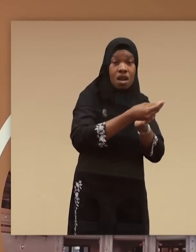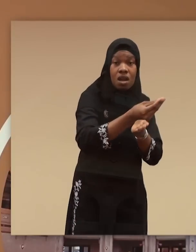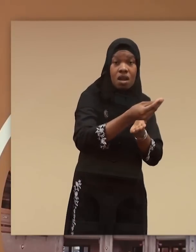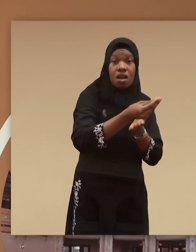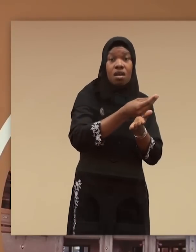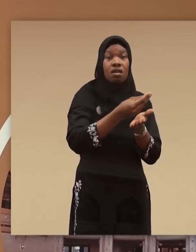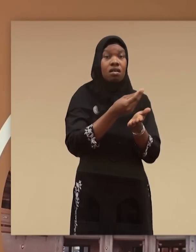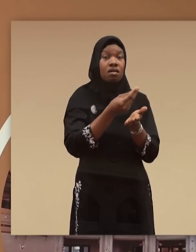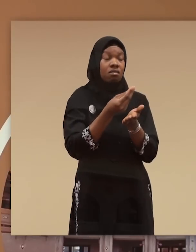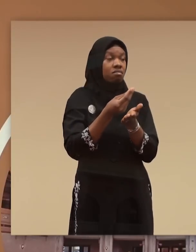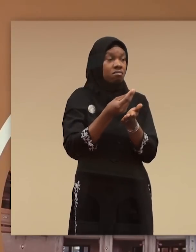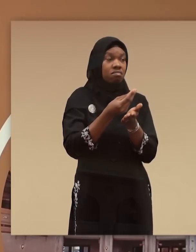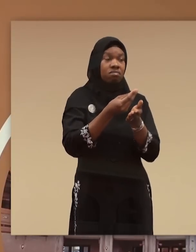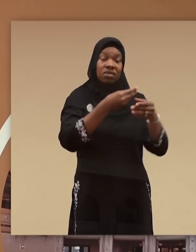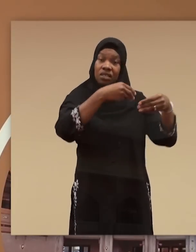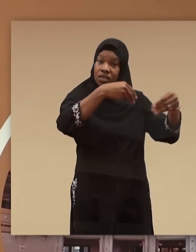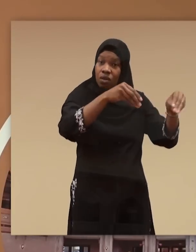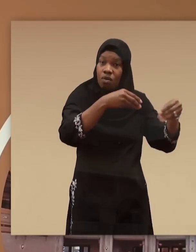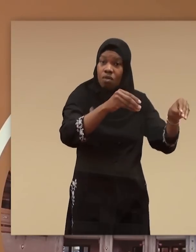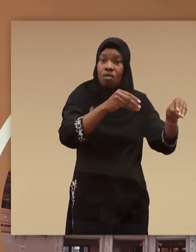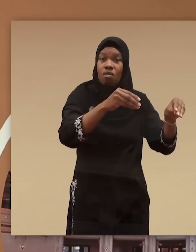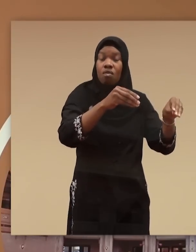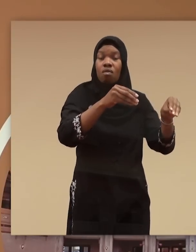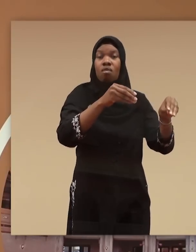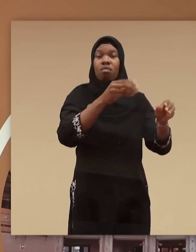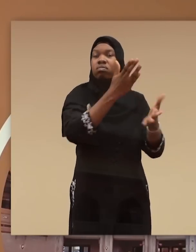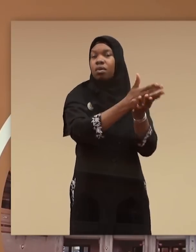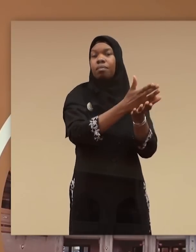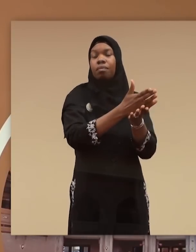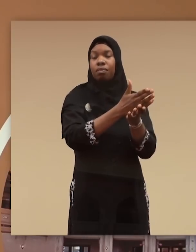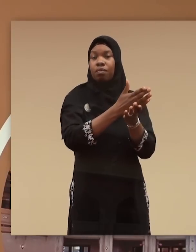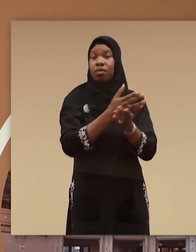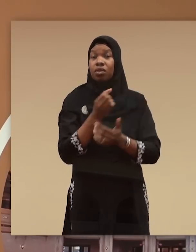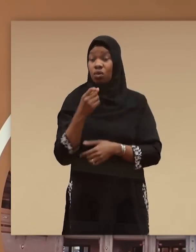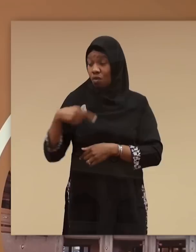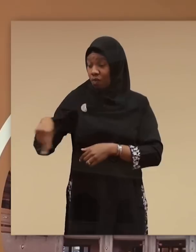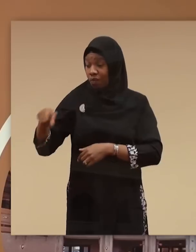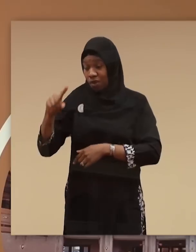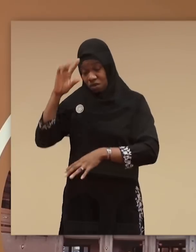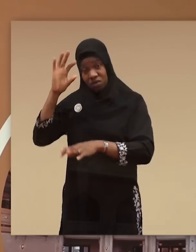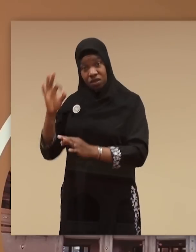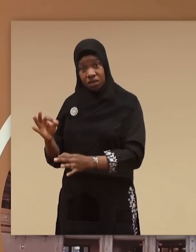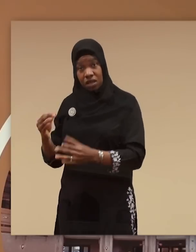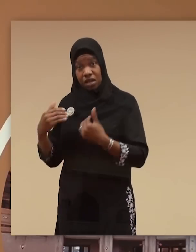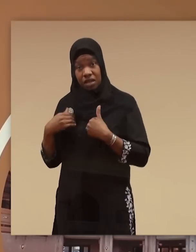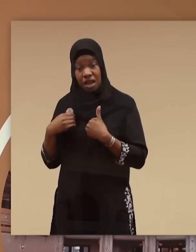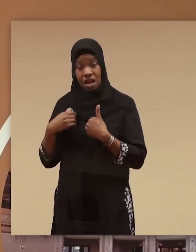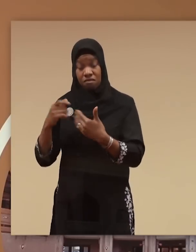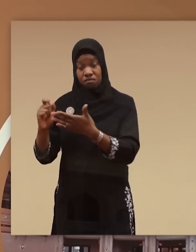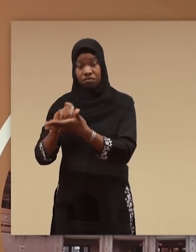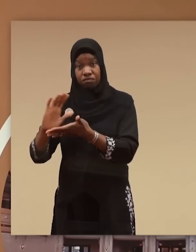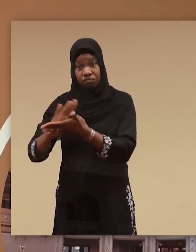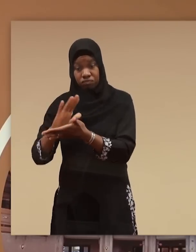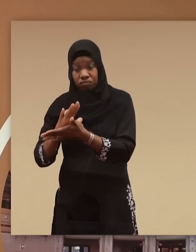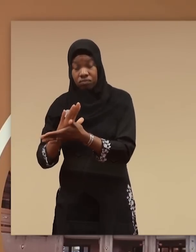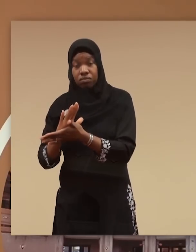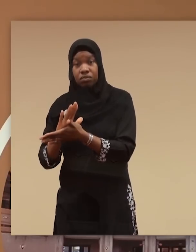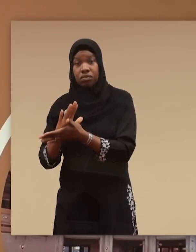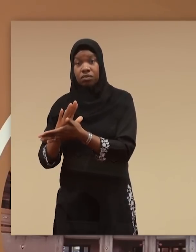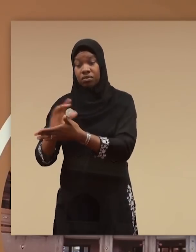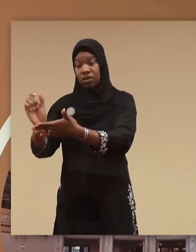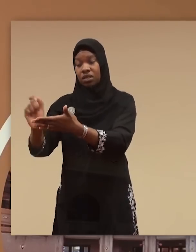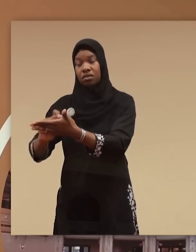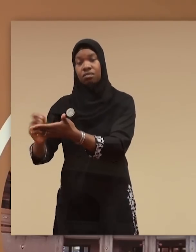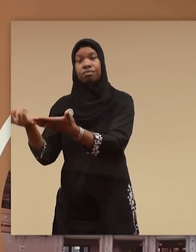And they wrote this in a document and they signed it. And the man whose name Mansur